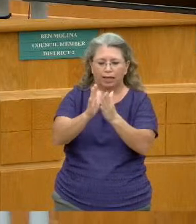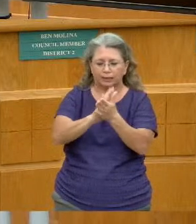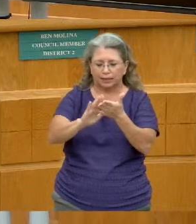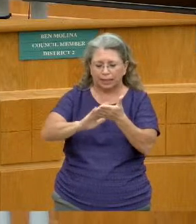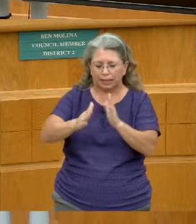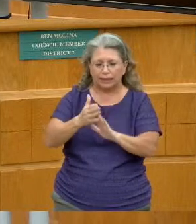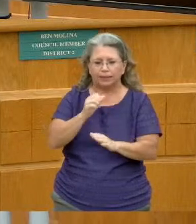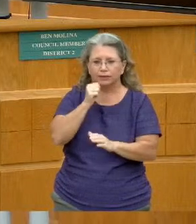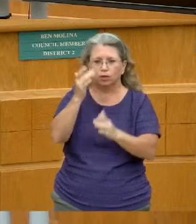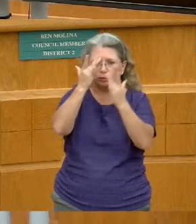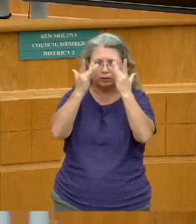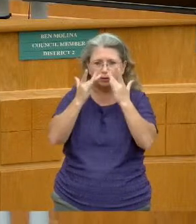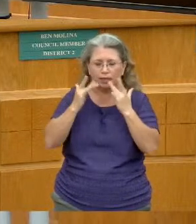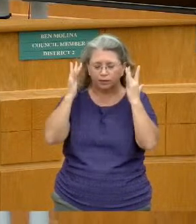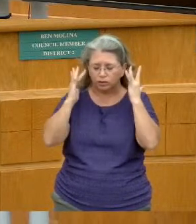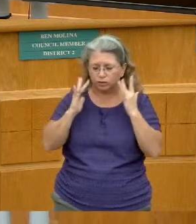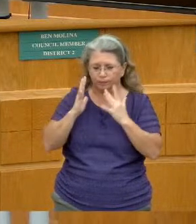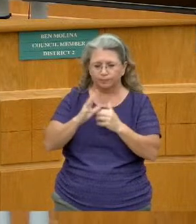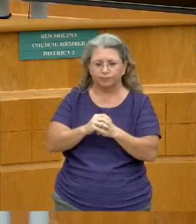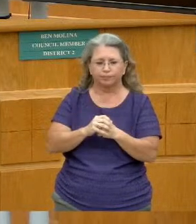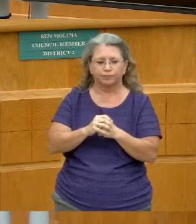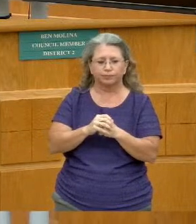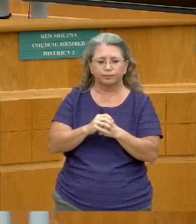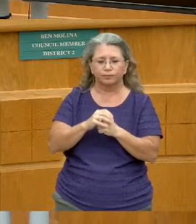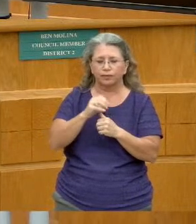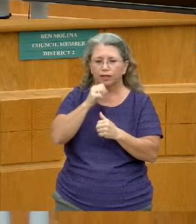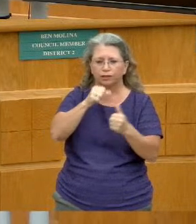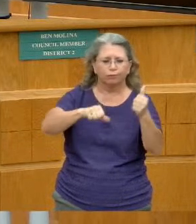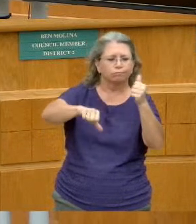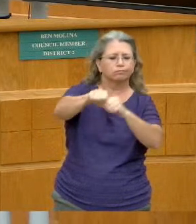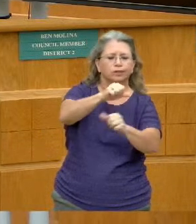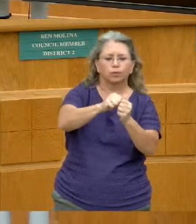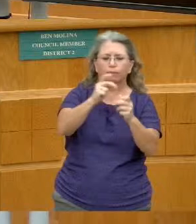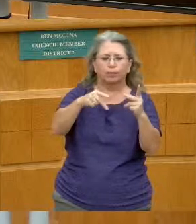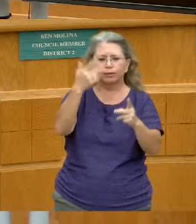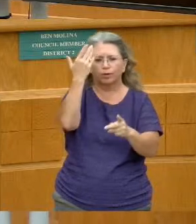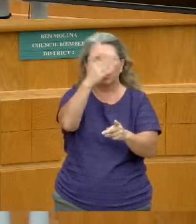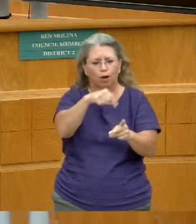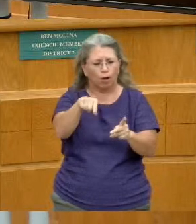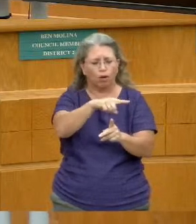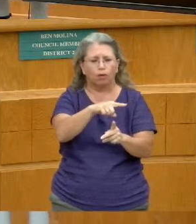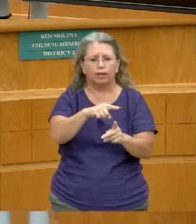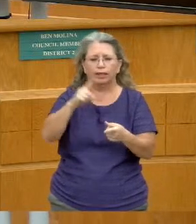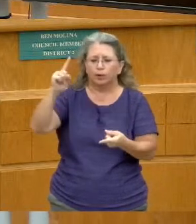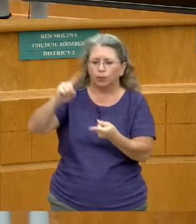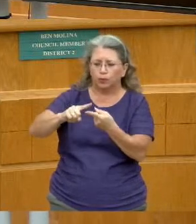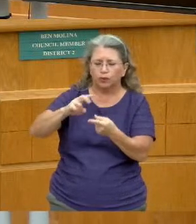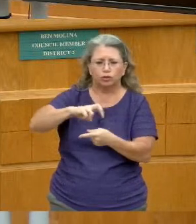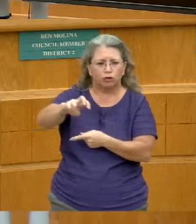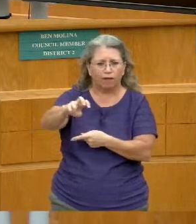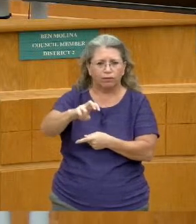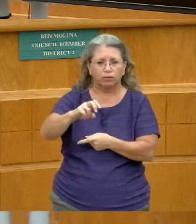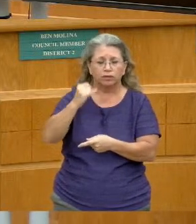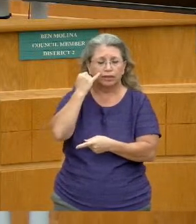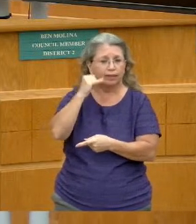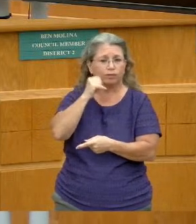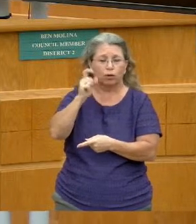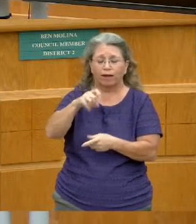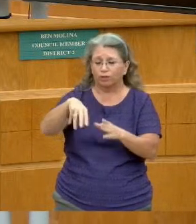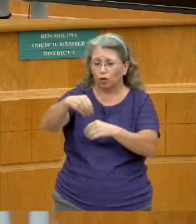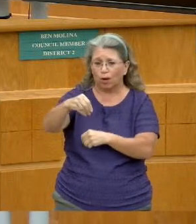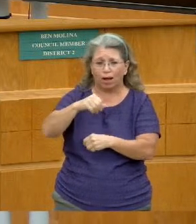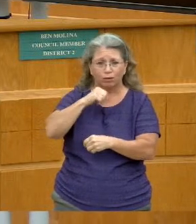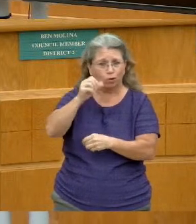mouth. Don't hang out with people you don't know. Minimize travel. If you don't have to go out, don't go out. The